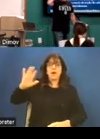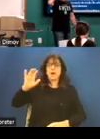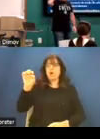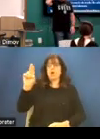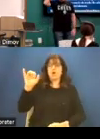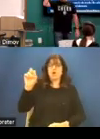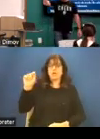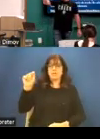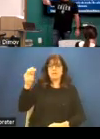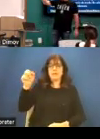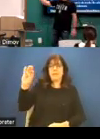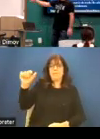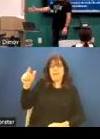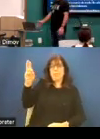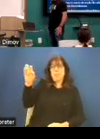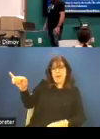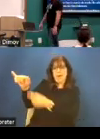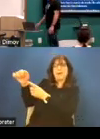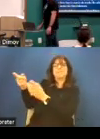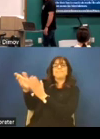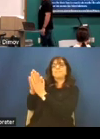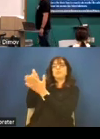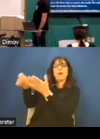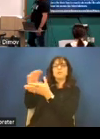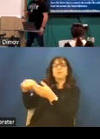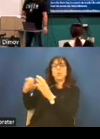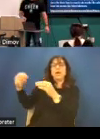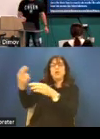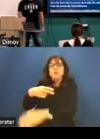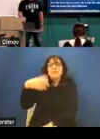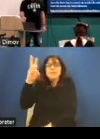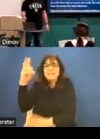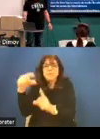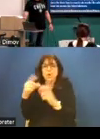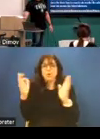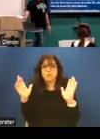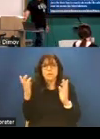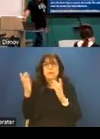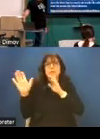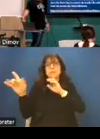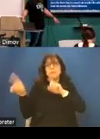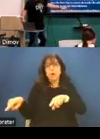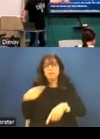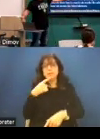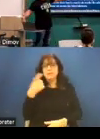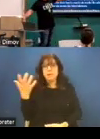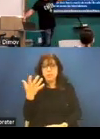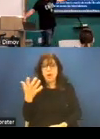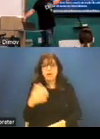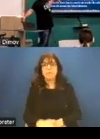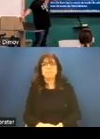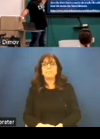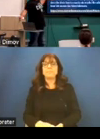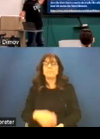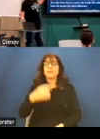Hemingway was asked to write a story and use 6 words to do it. So in his response, he said,